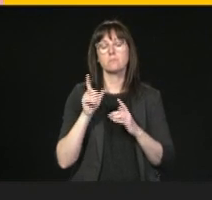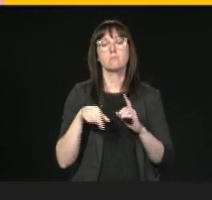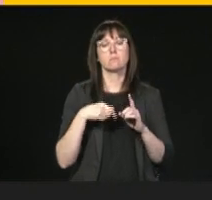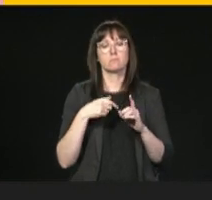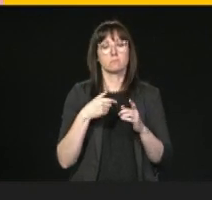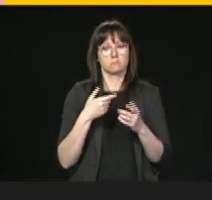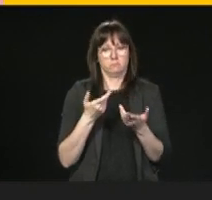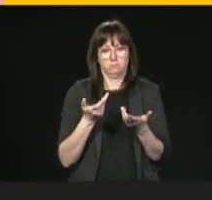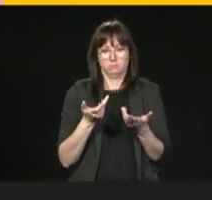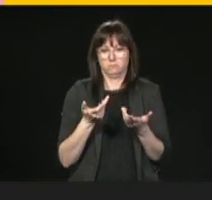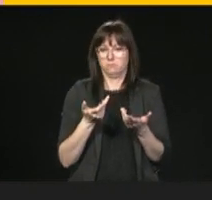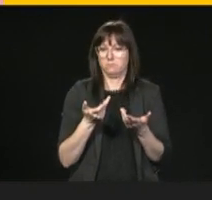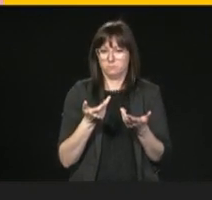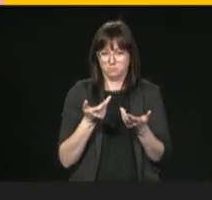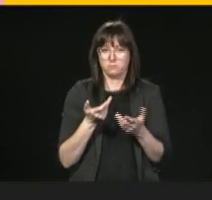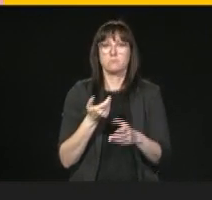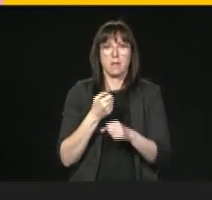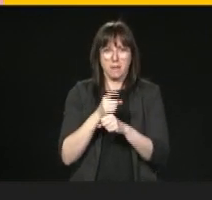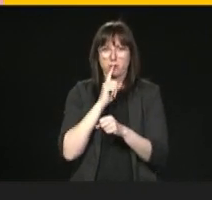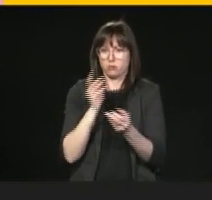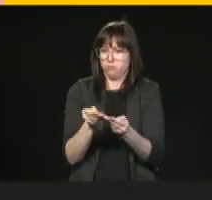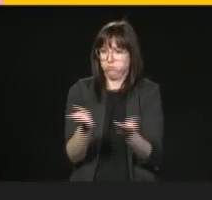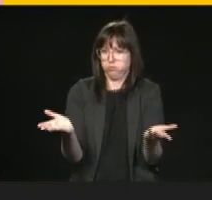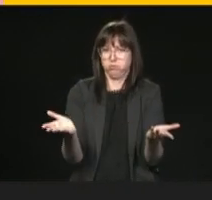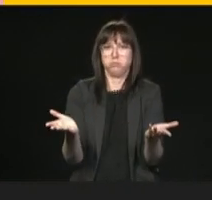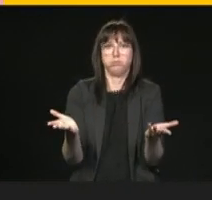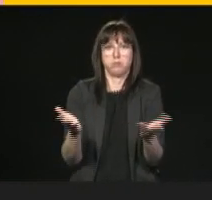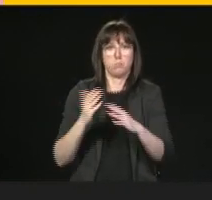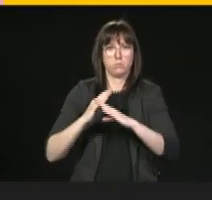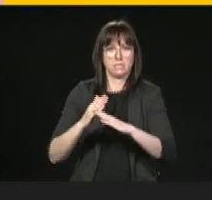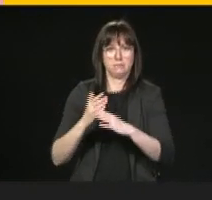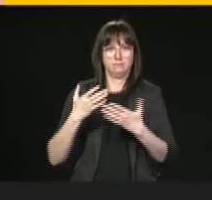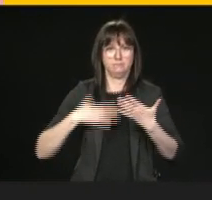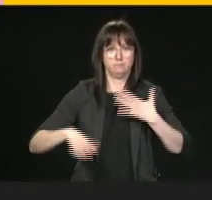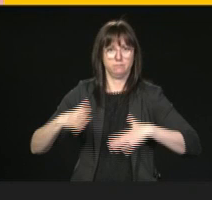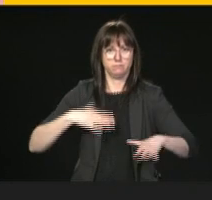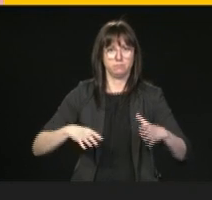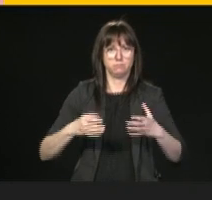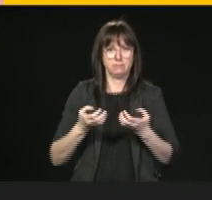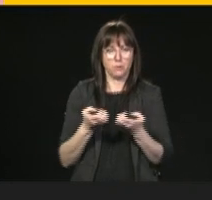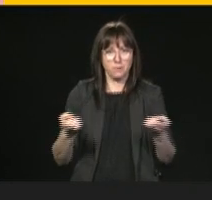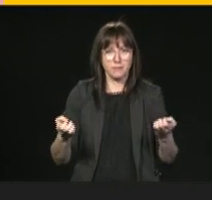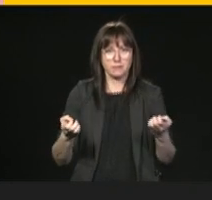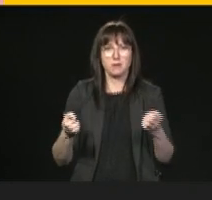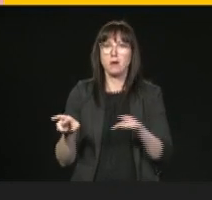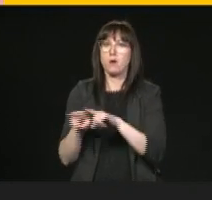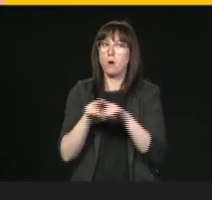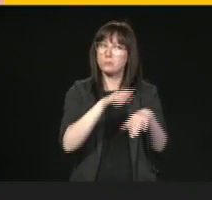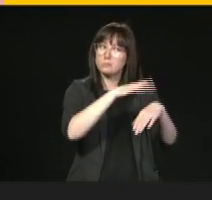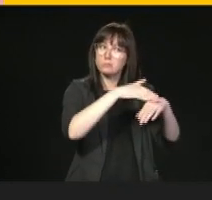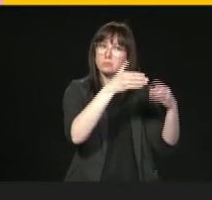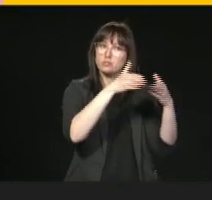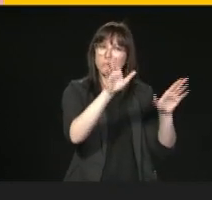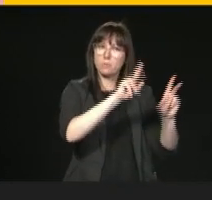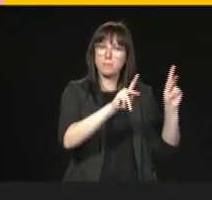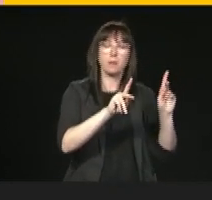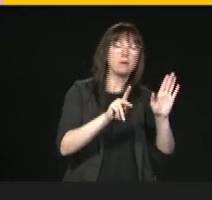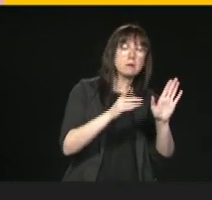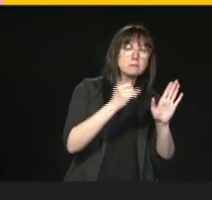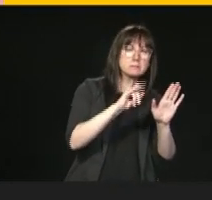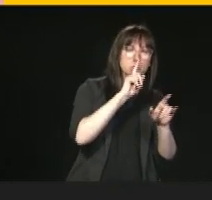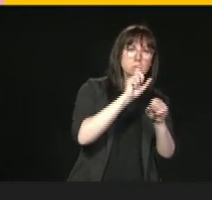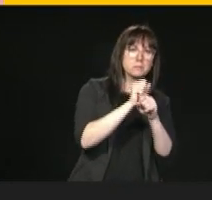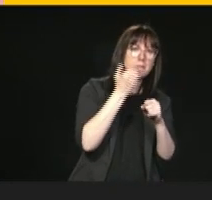get their PPE that they need, we would also remind the general public, I don't know if it's still the case, but there are a lot of people in general public